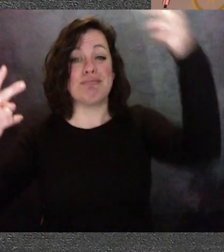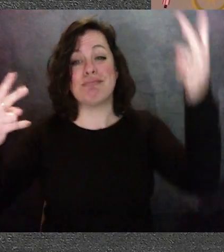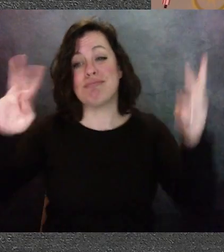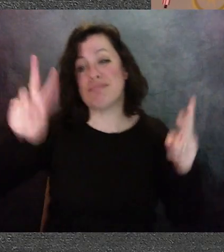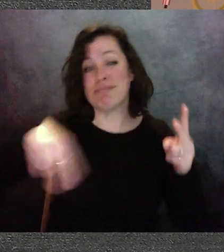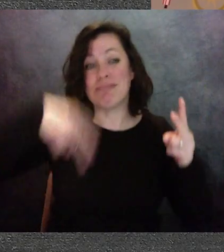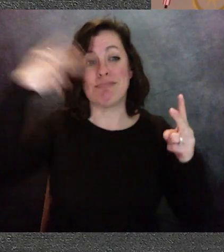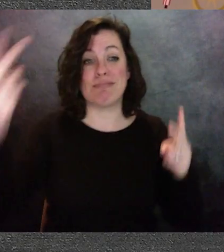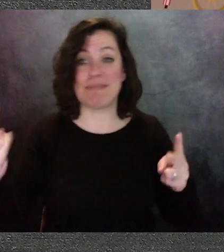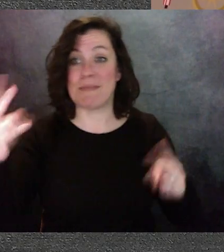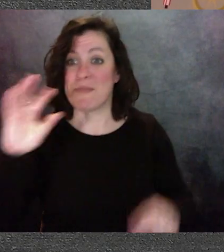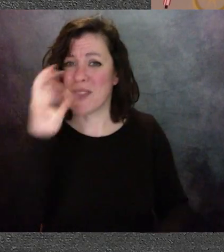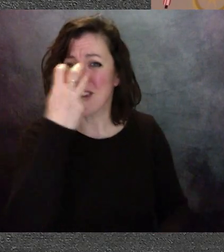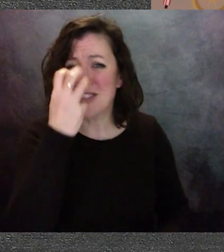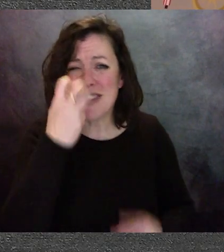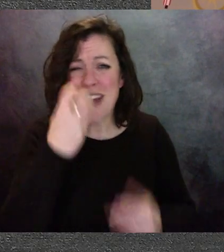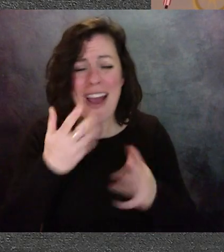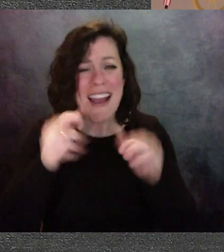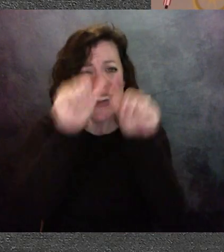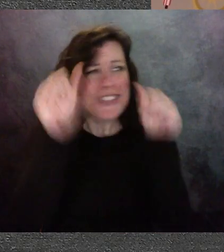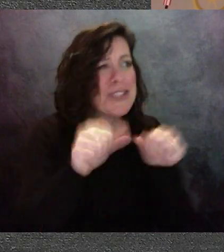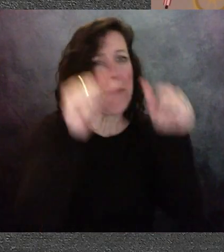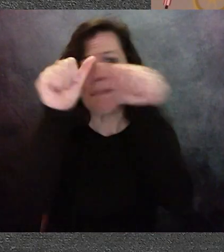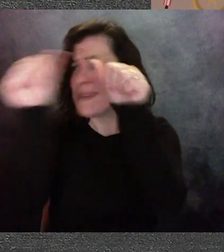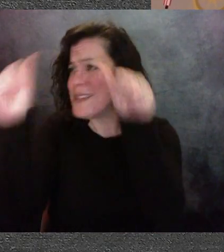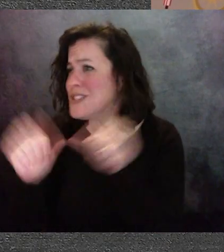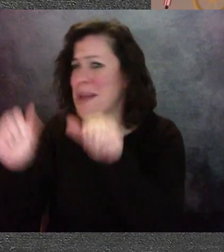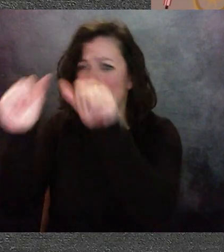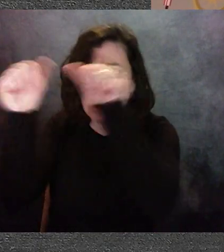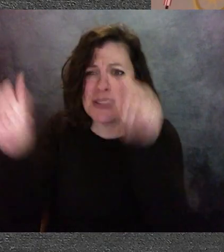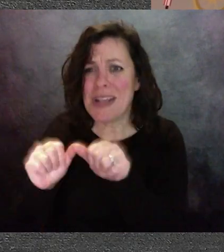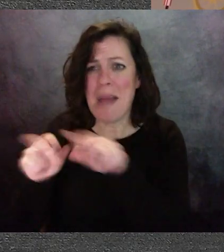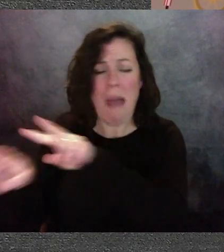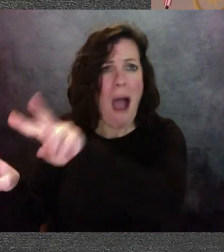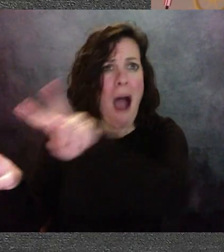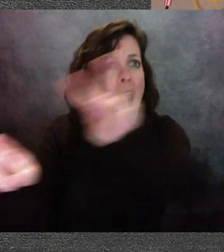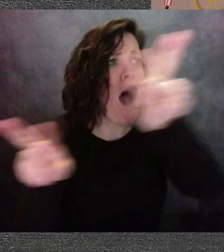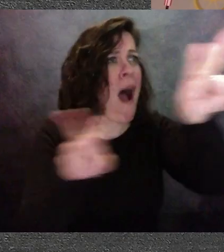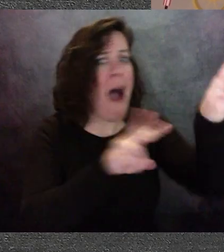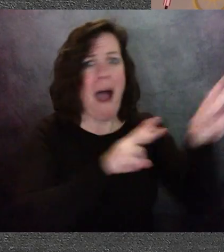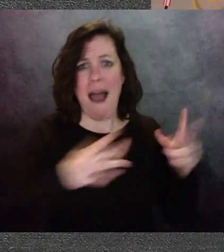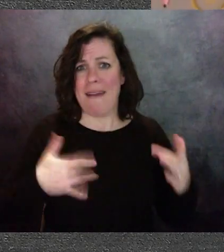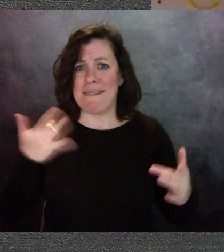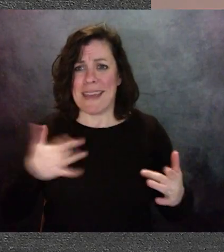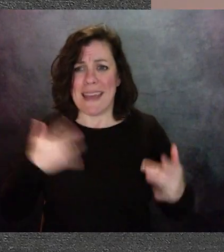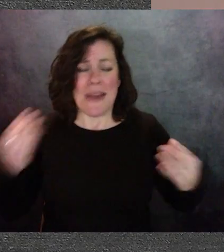Circus shapes are everywhere. The tent is all aglow.